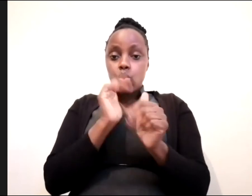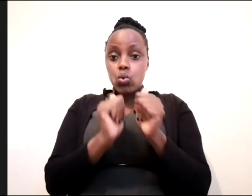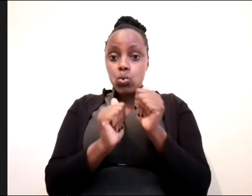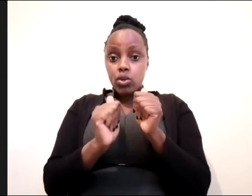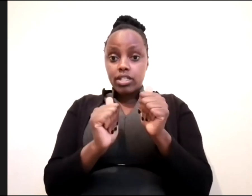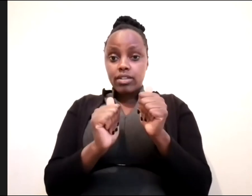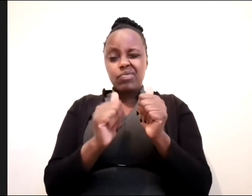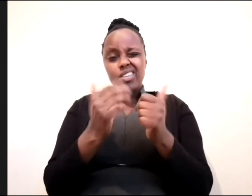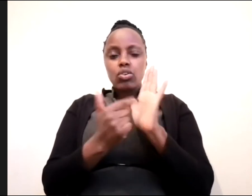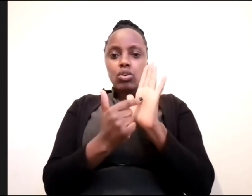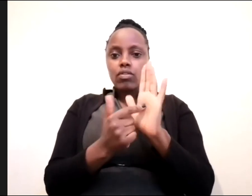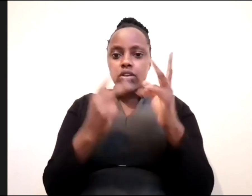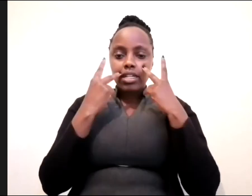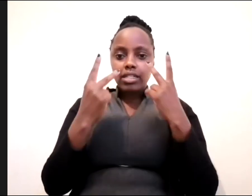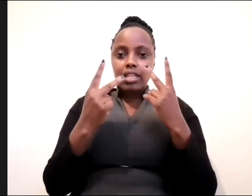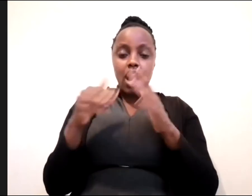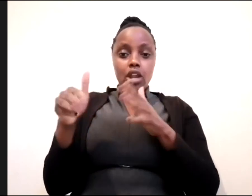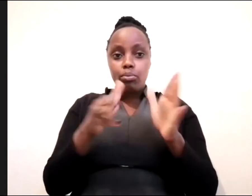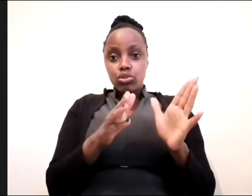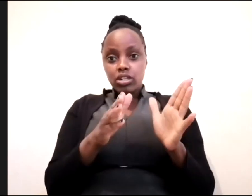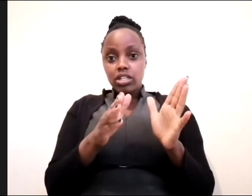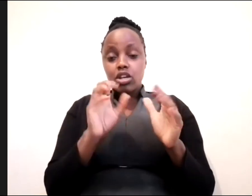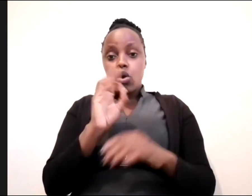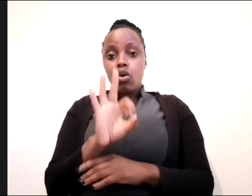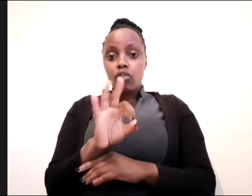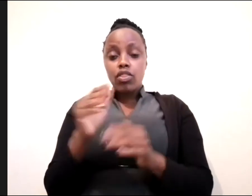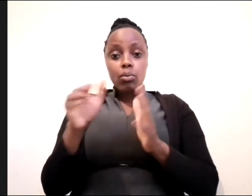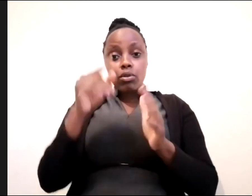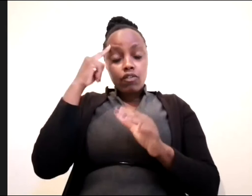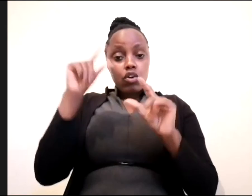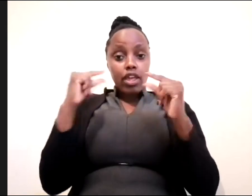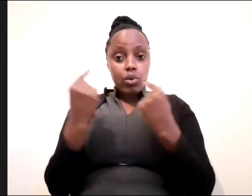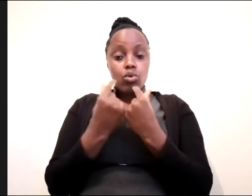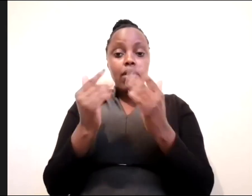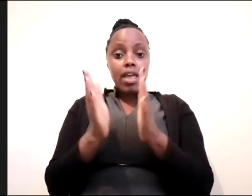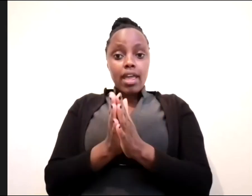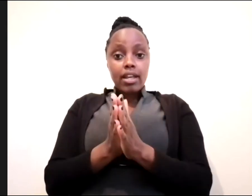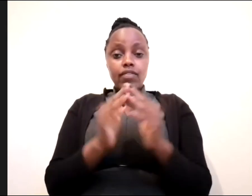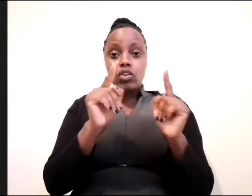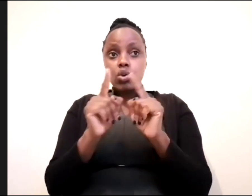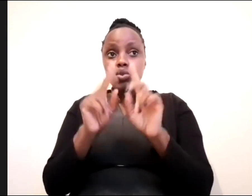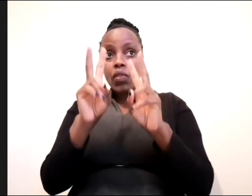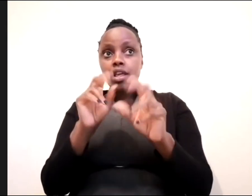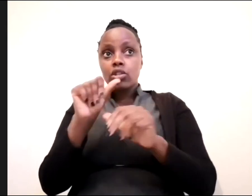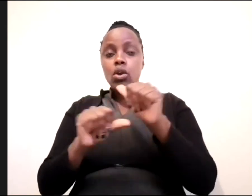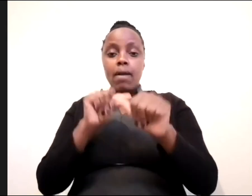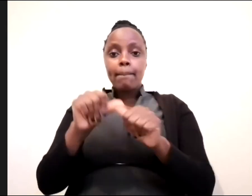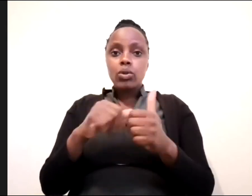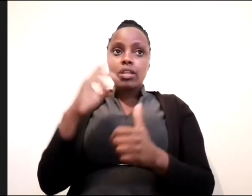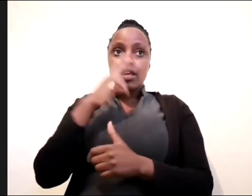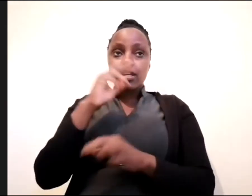let's see also as an opportunity for the group in terms also of risk